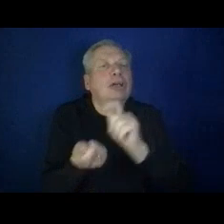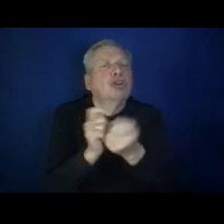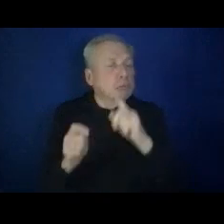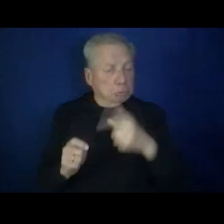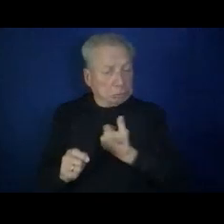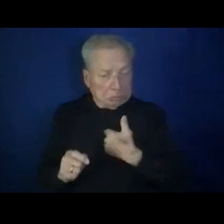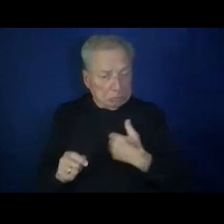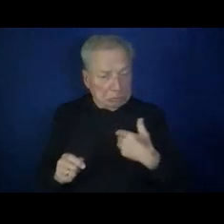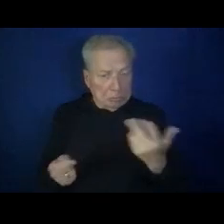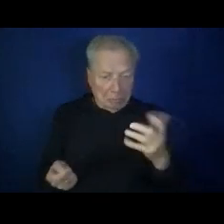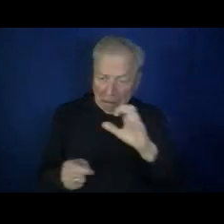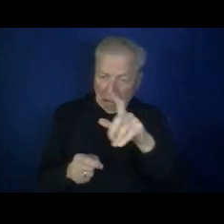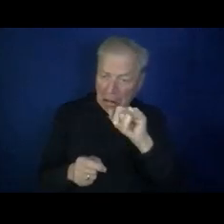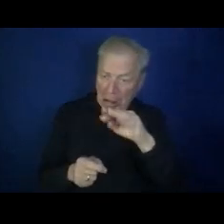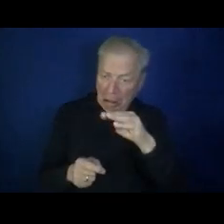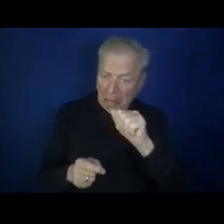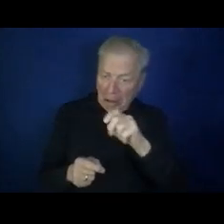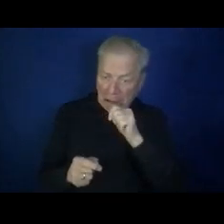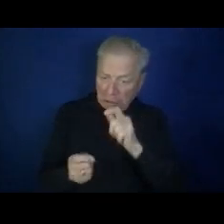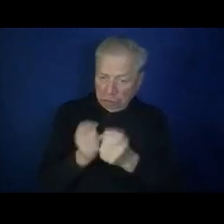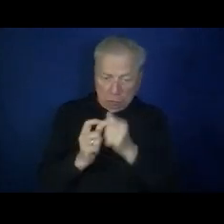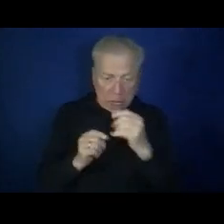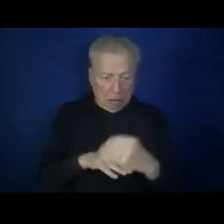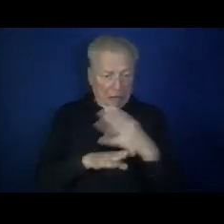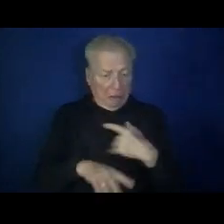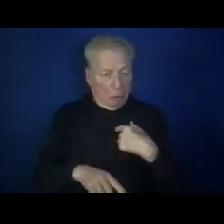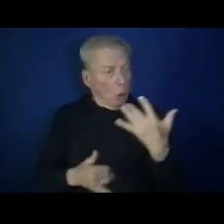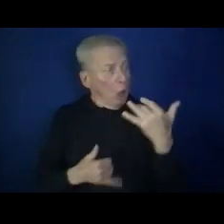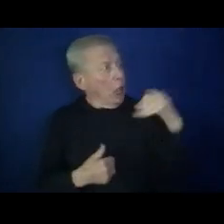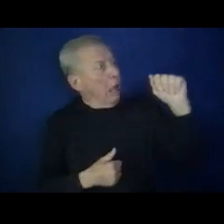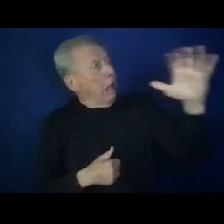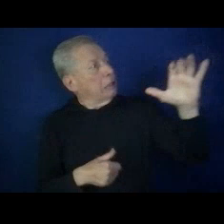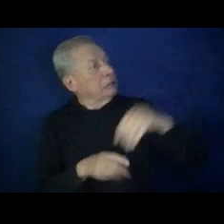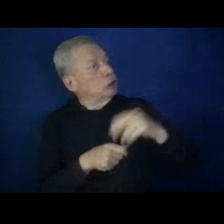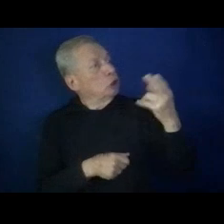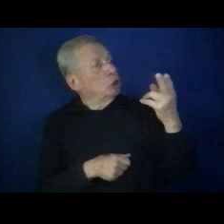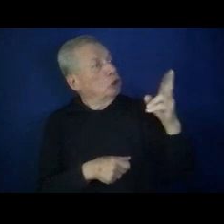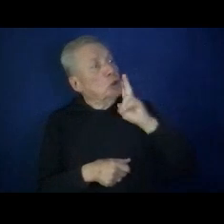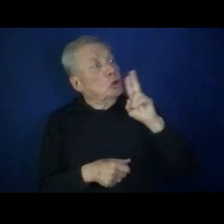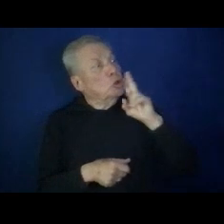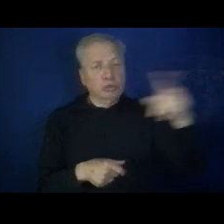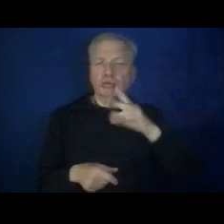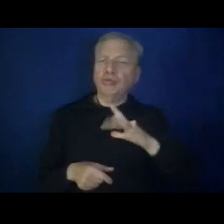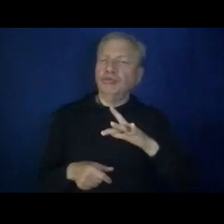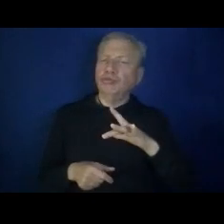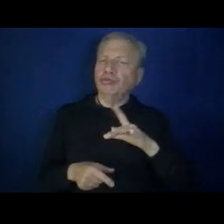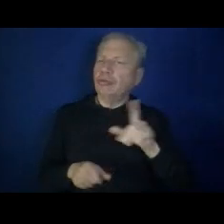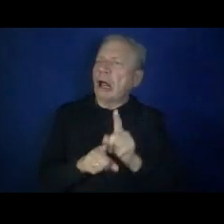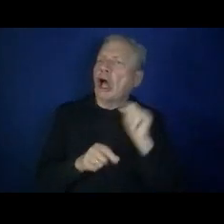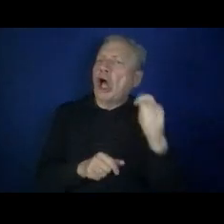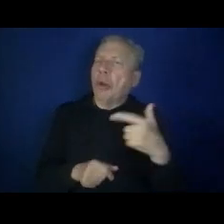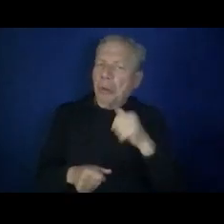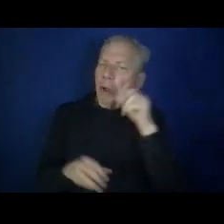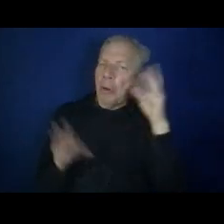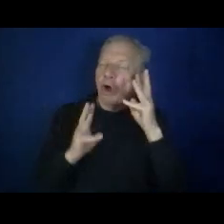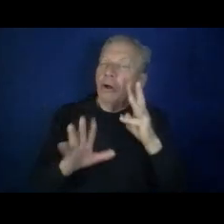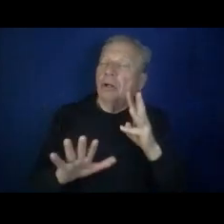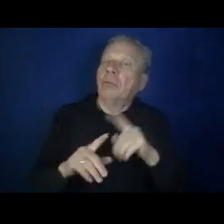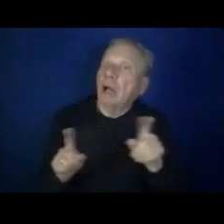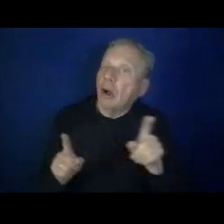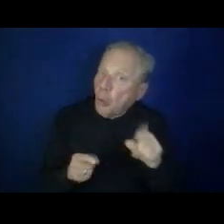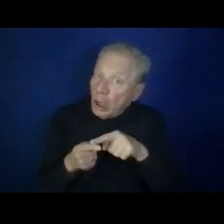climate change doesn't really affect me because the air conditioning in Houston works as well as it always did. And, you know, I'm not worried about it. But when